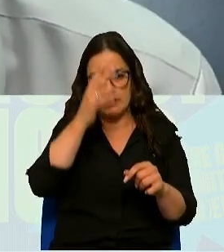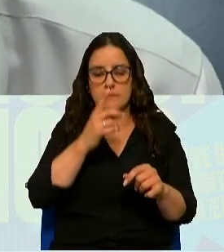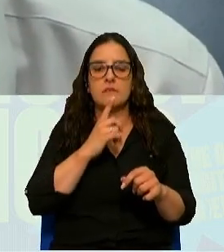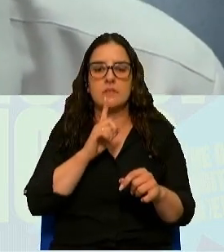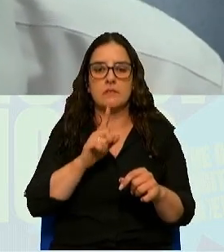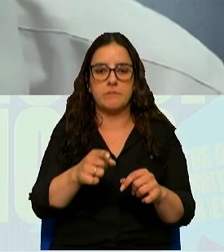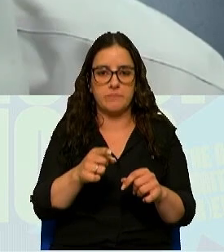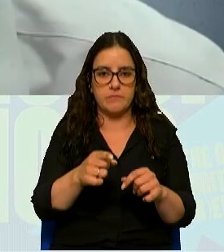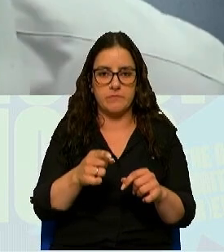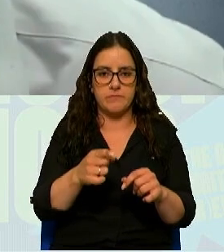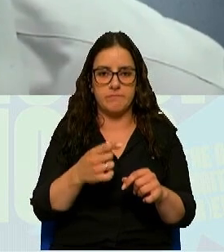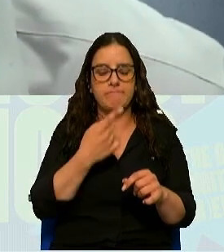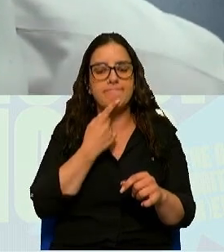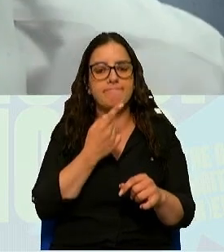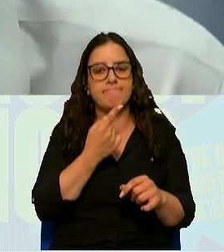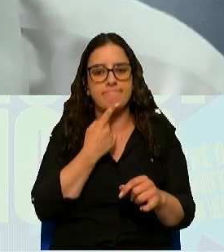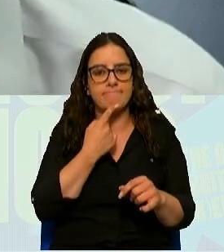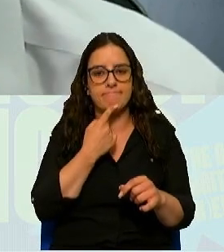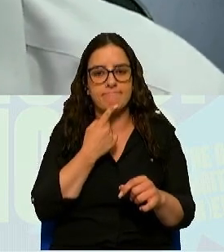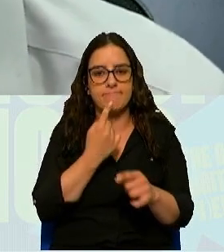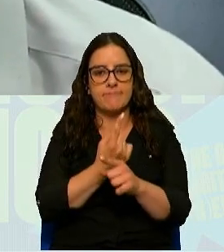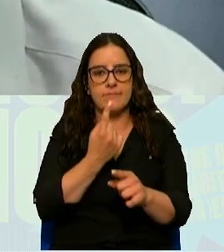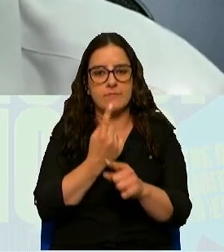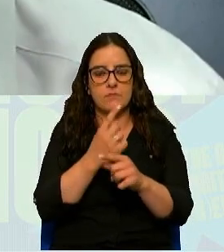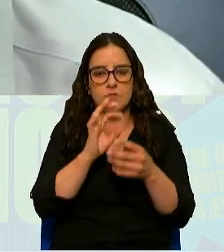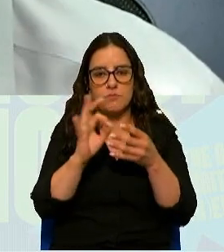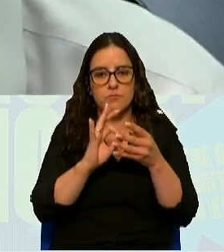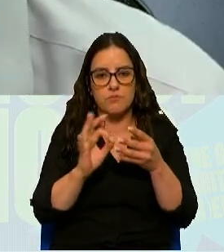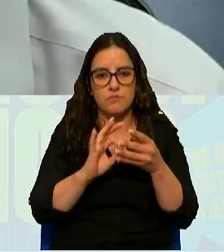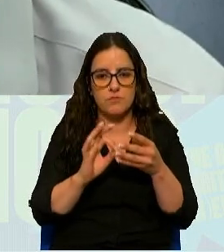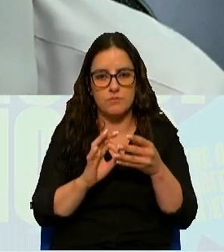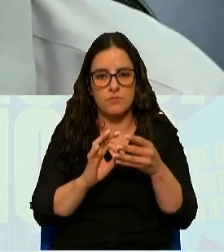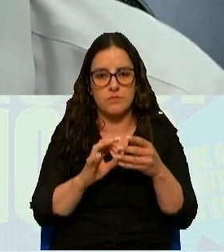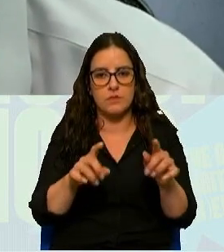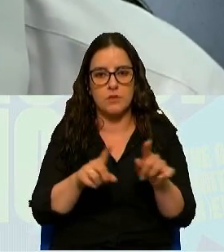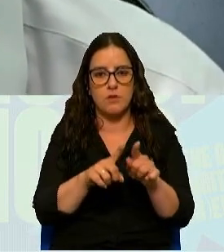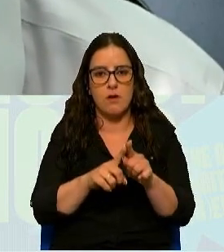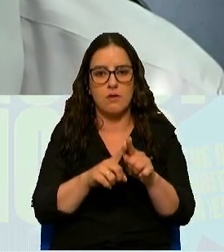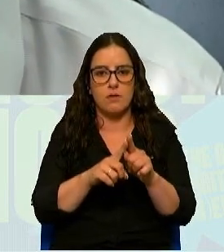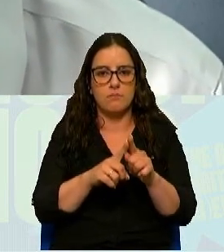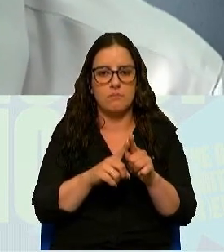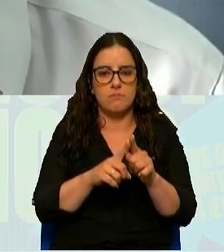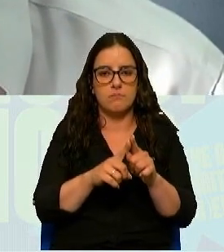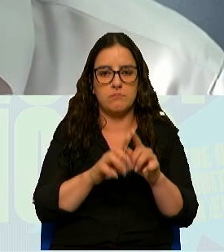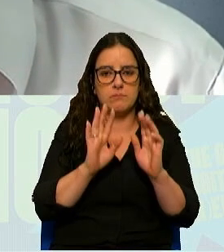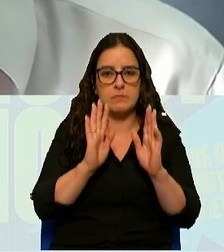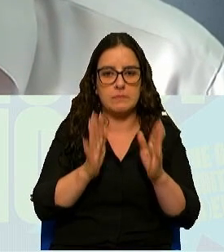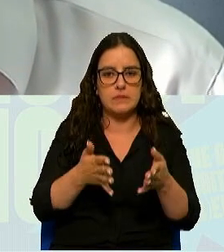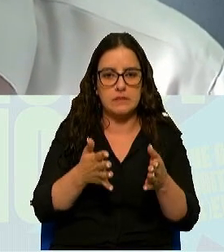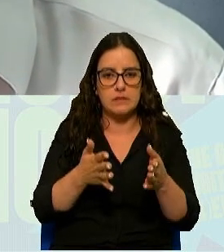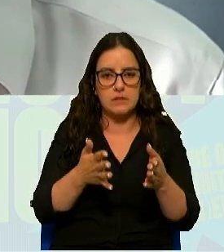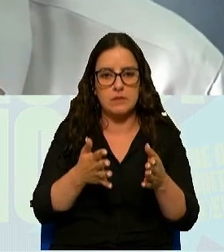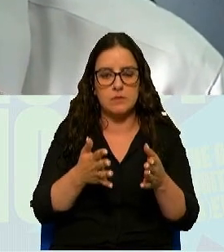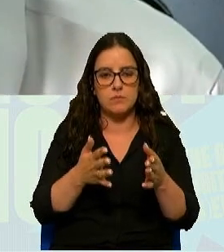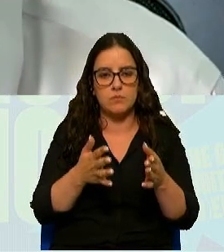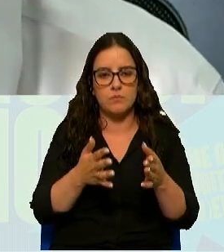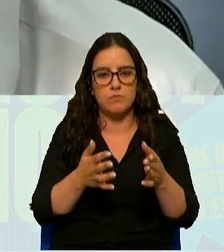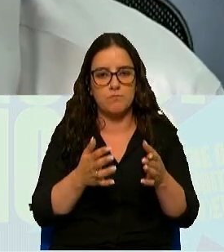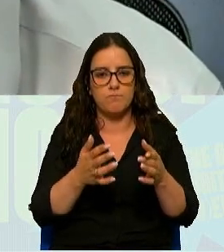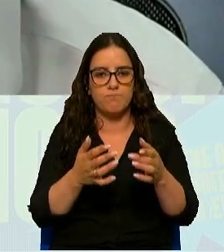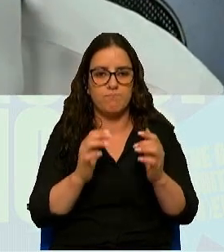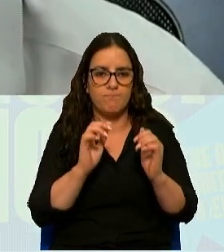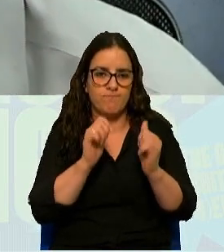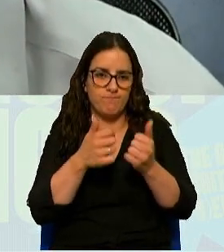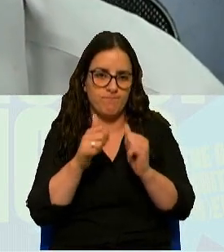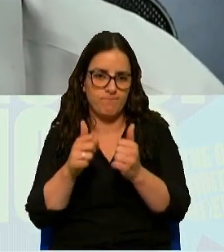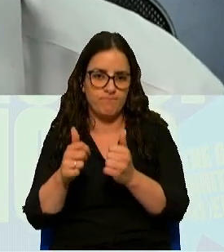you realize that there are many other aspects of correctness that we need to think about when we're dealing with AI. So most people